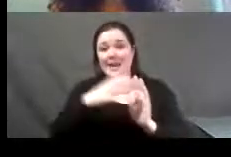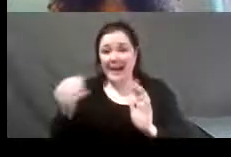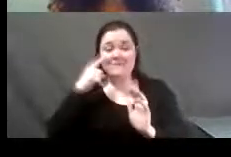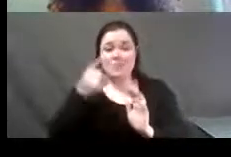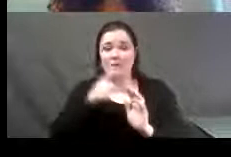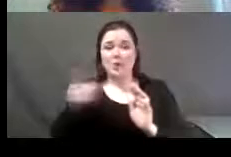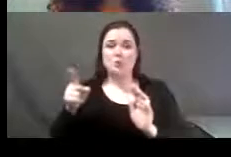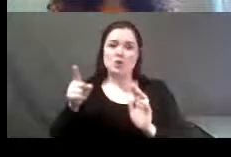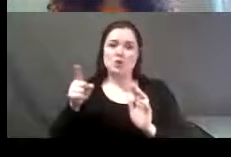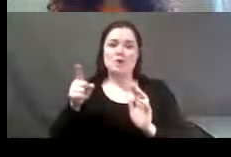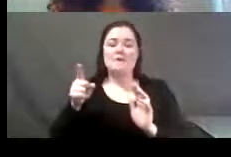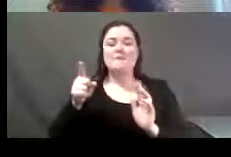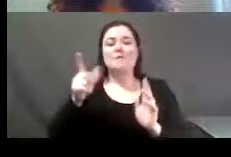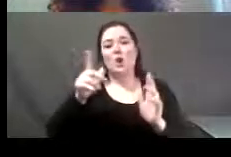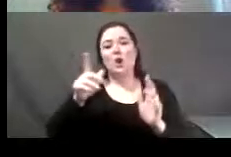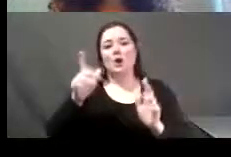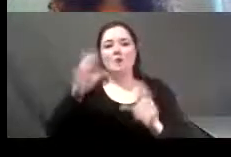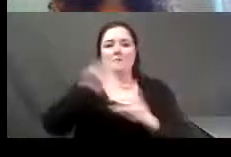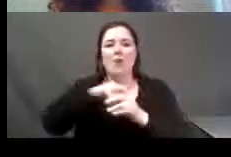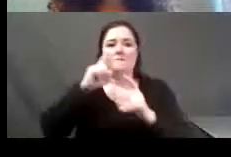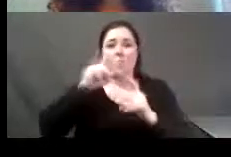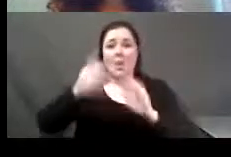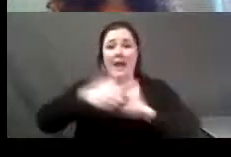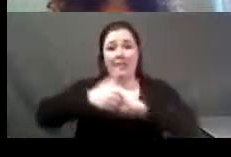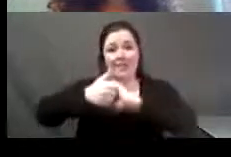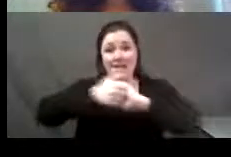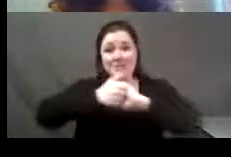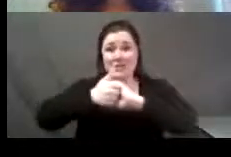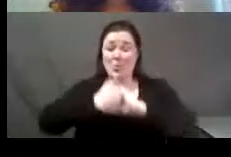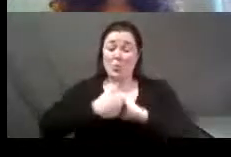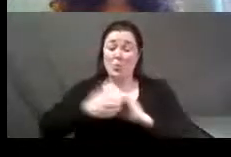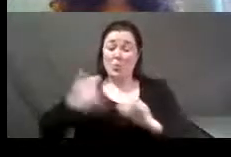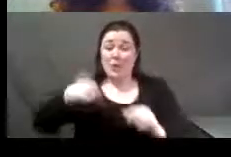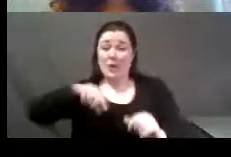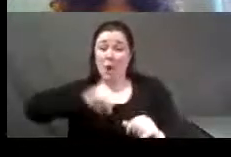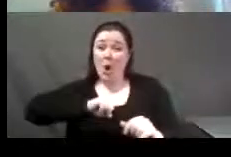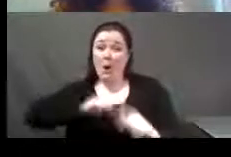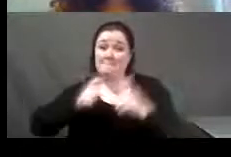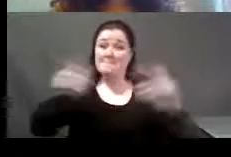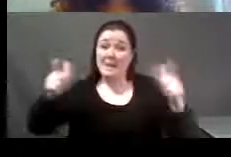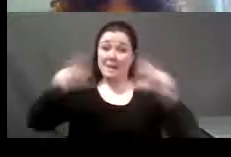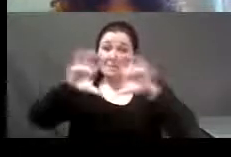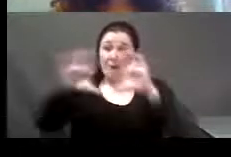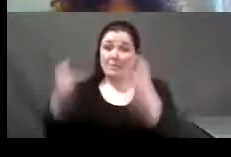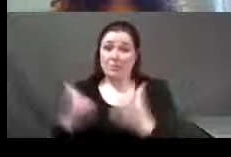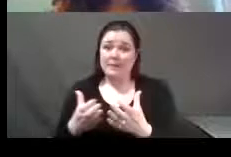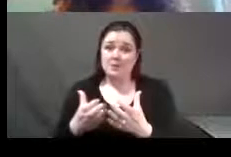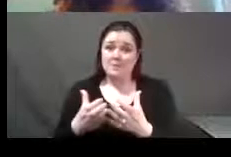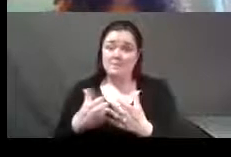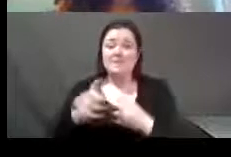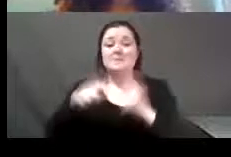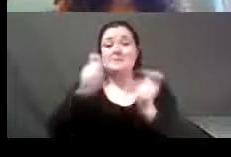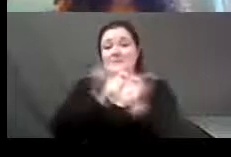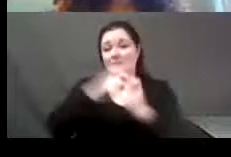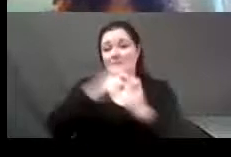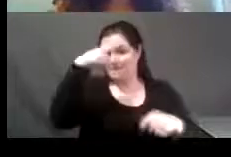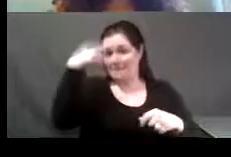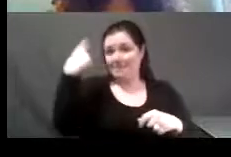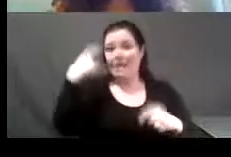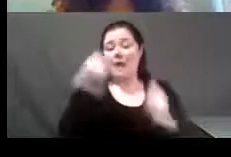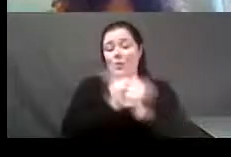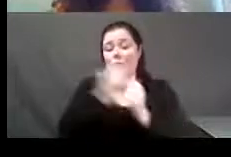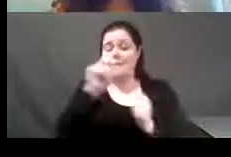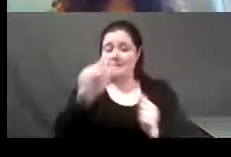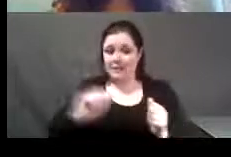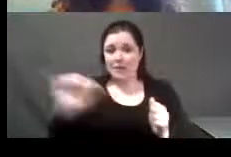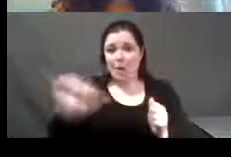to understand that we are a significant population, especially Black people with disabilities as well, to